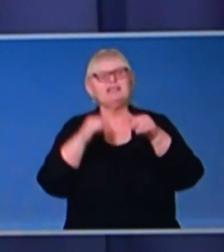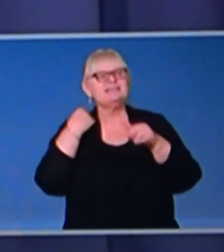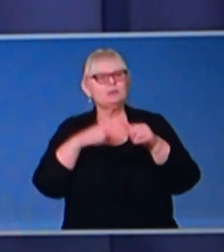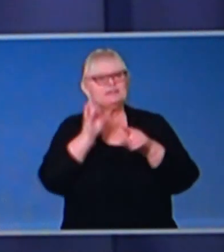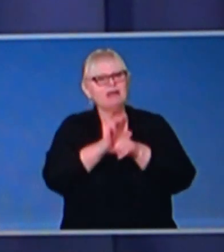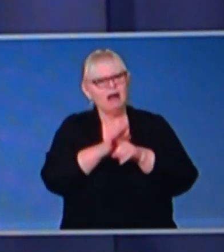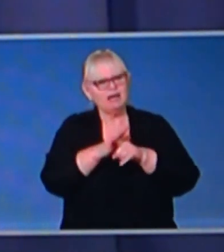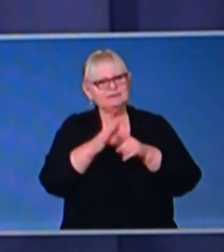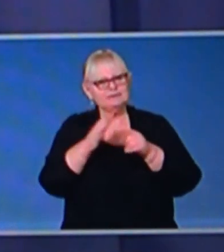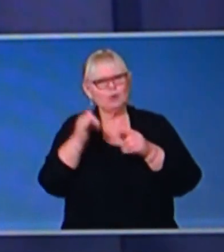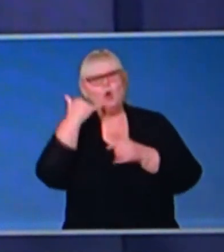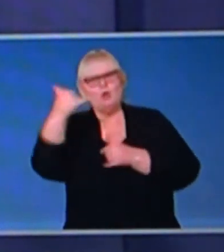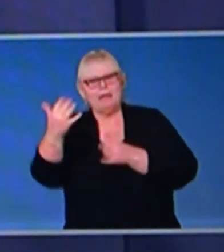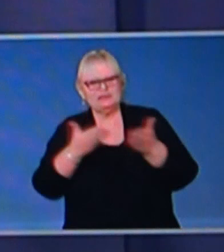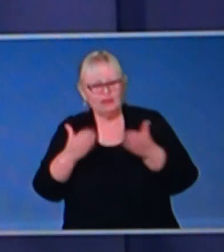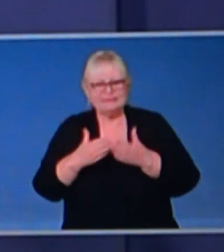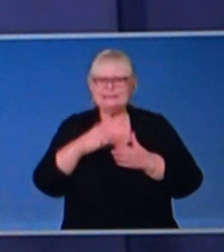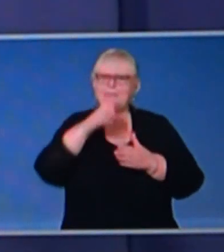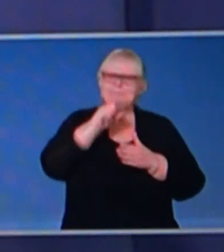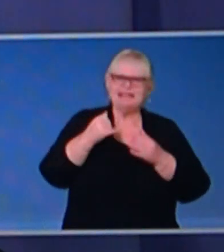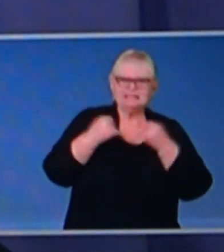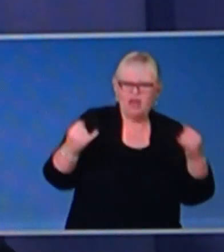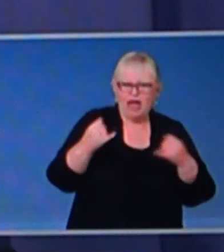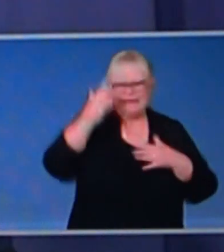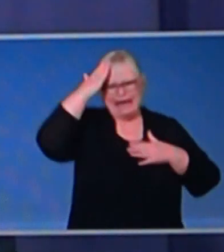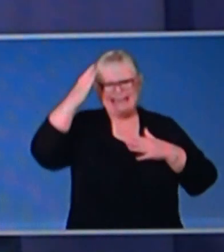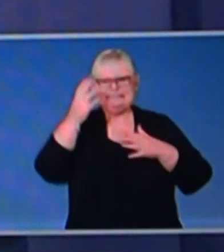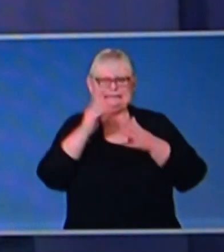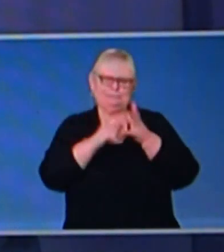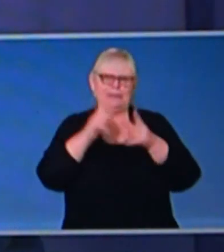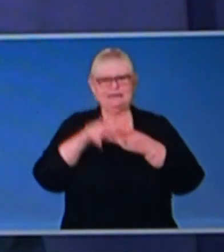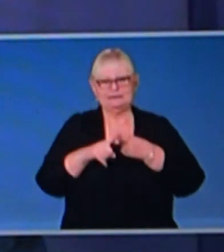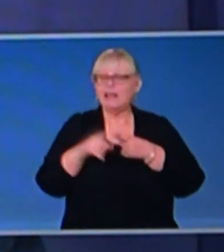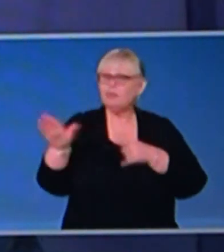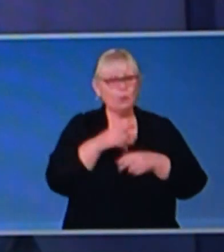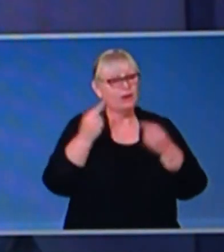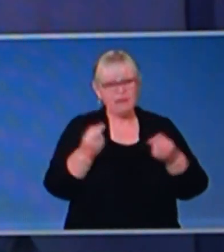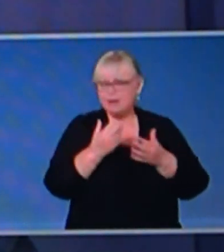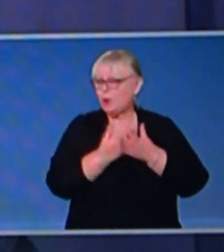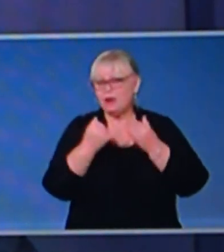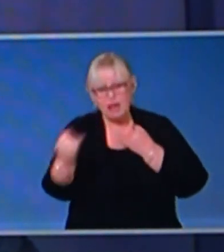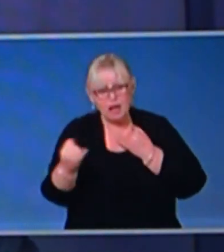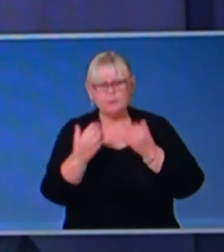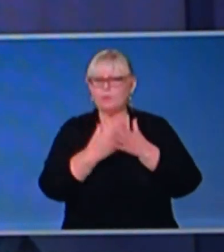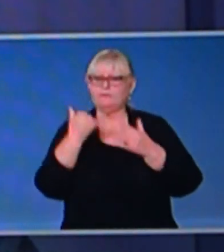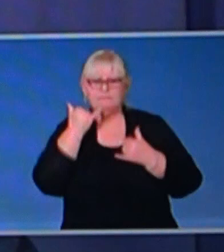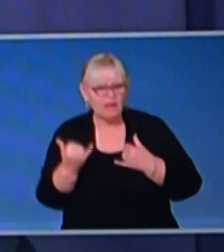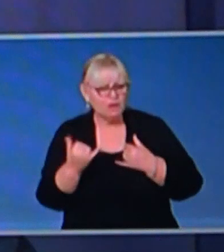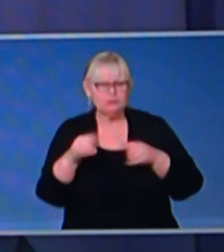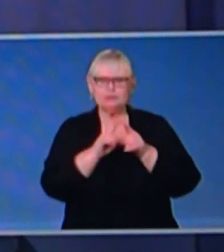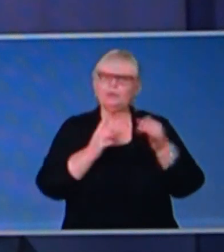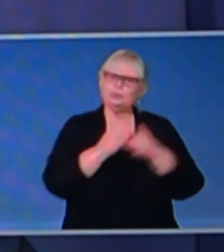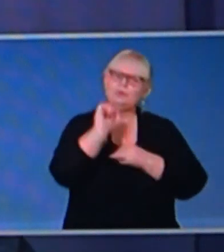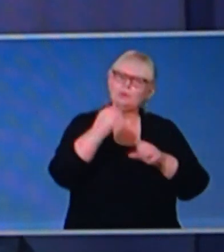Australia, Headspace. All of these services and many more available online, available on phone, but also particularly through